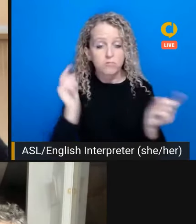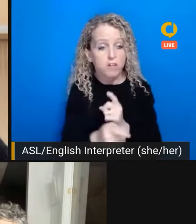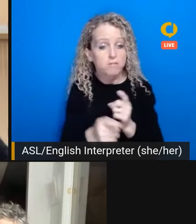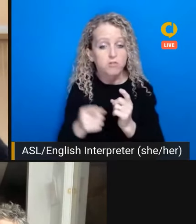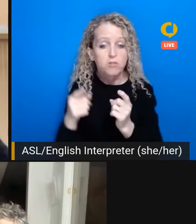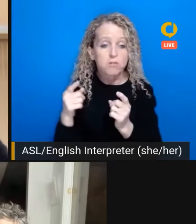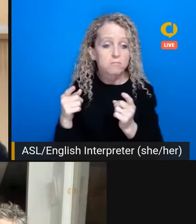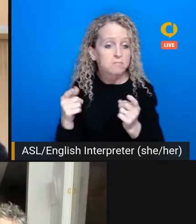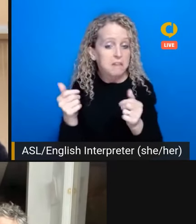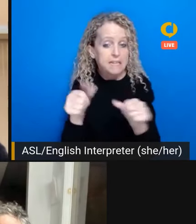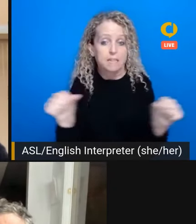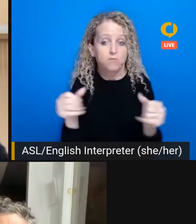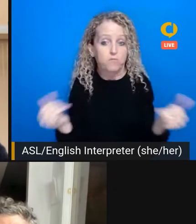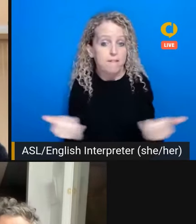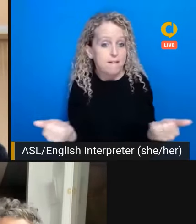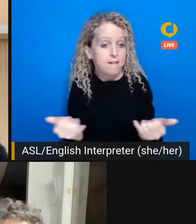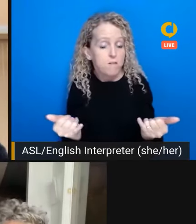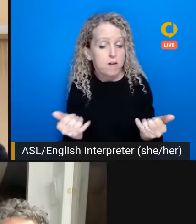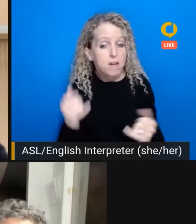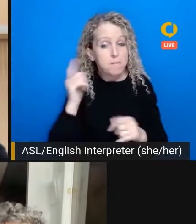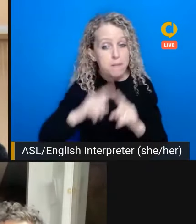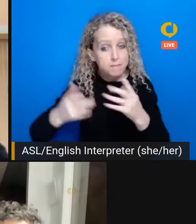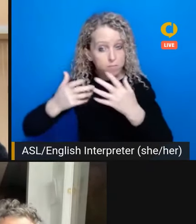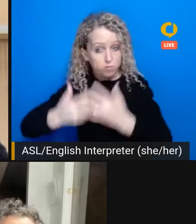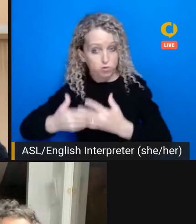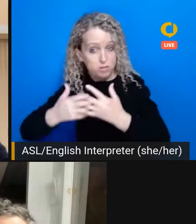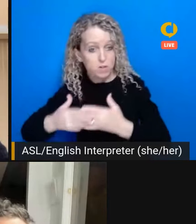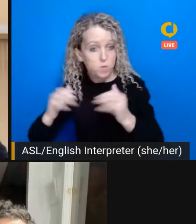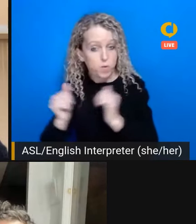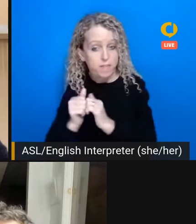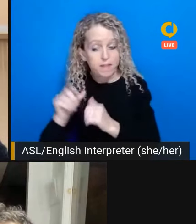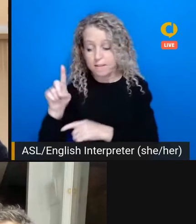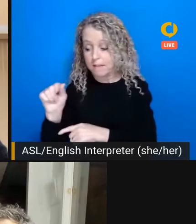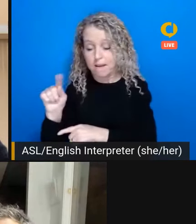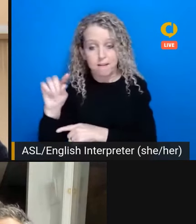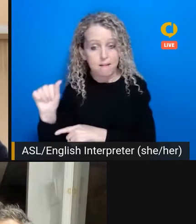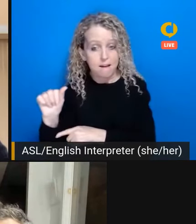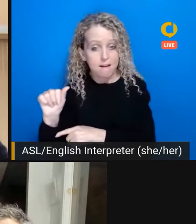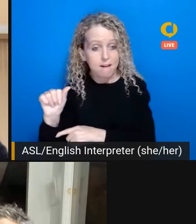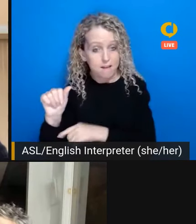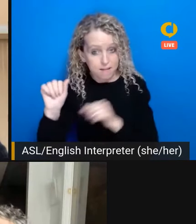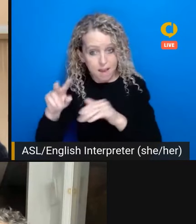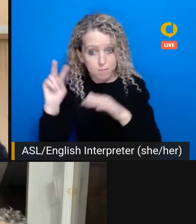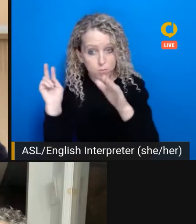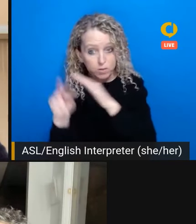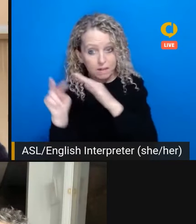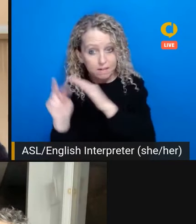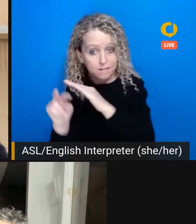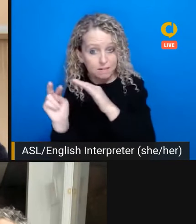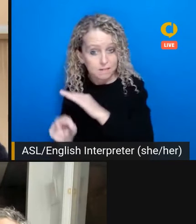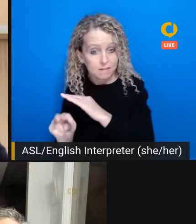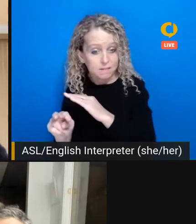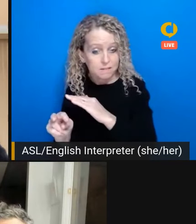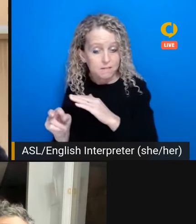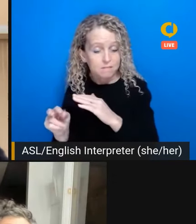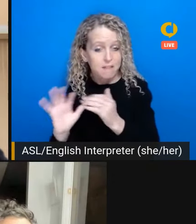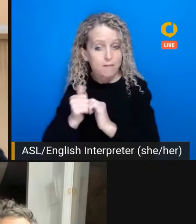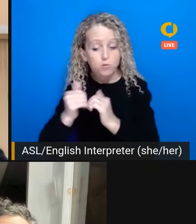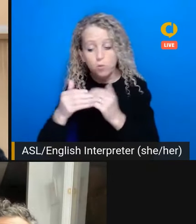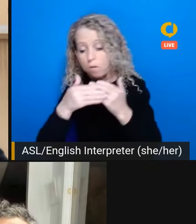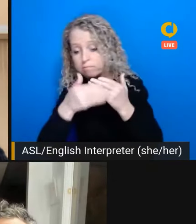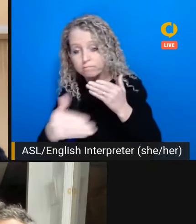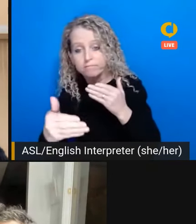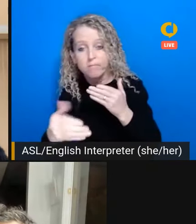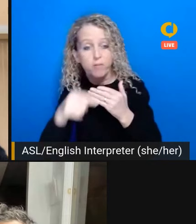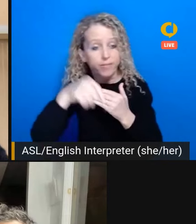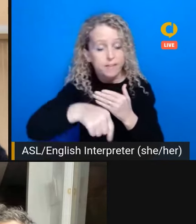based on data to predict in every case and in every instance, you know, what